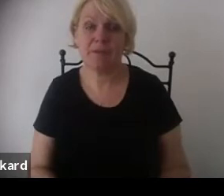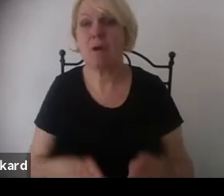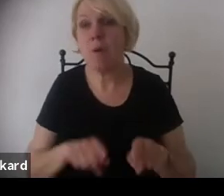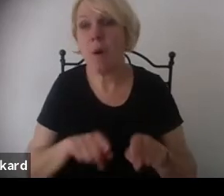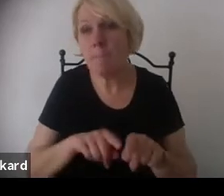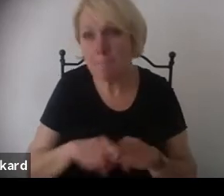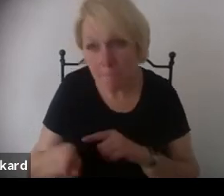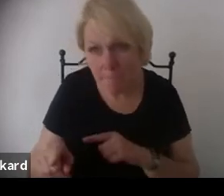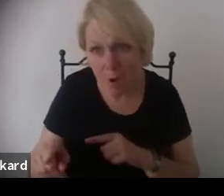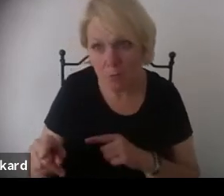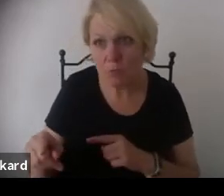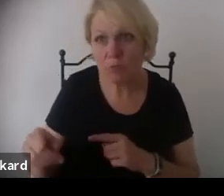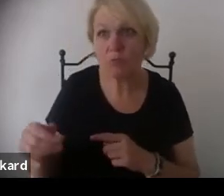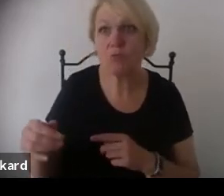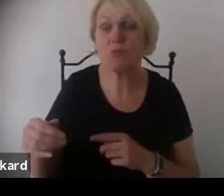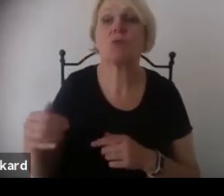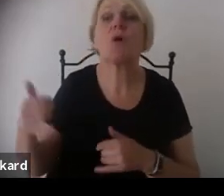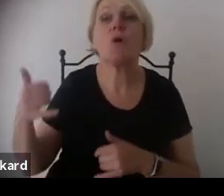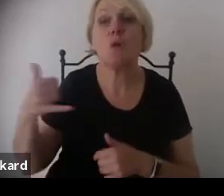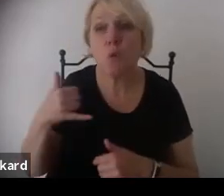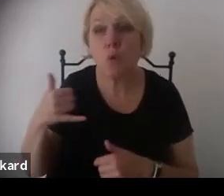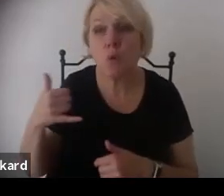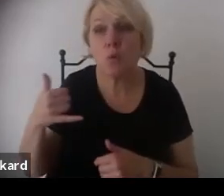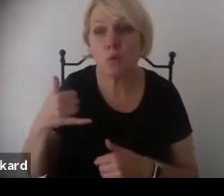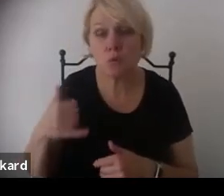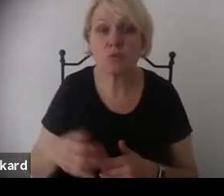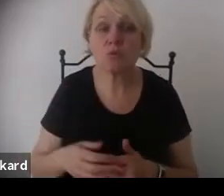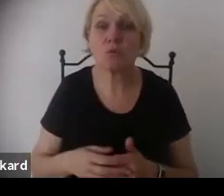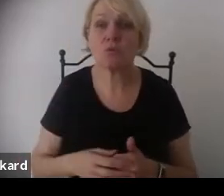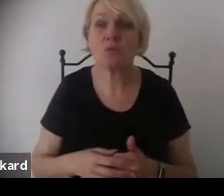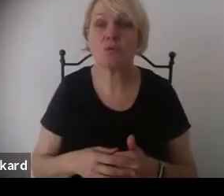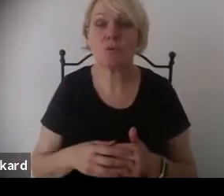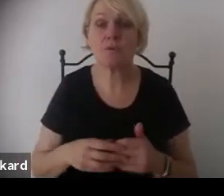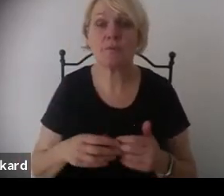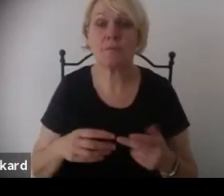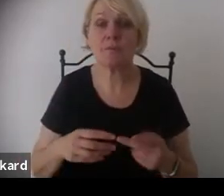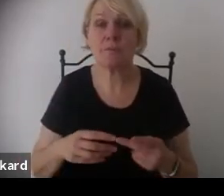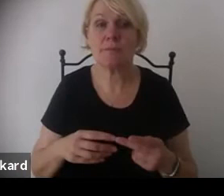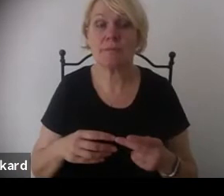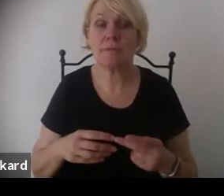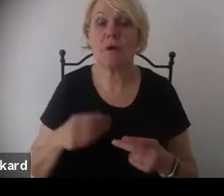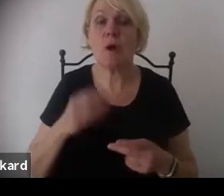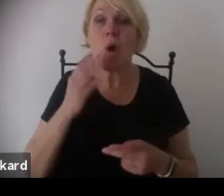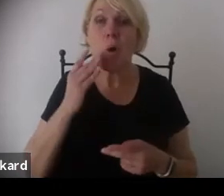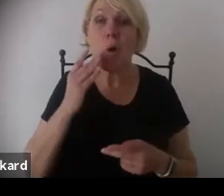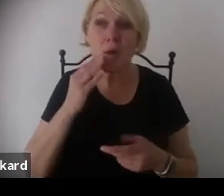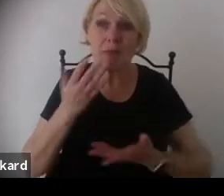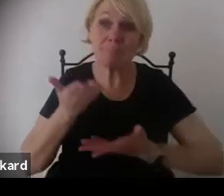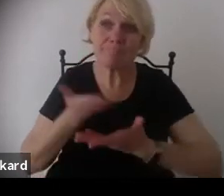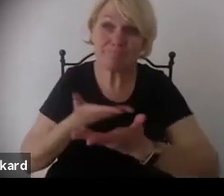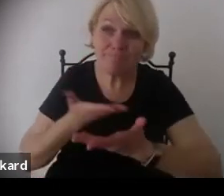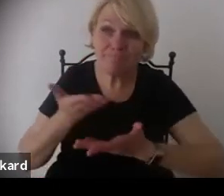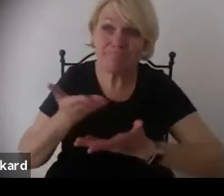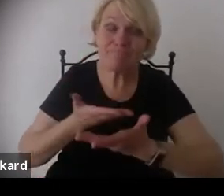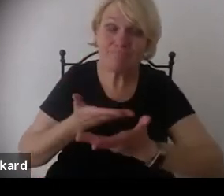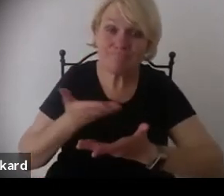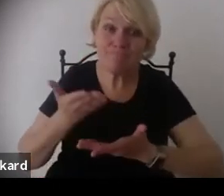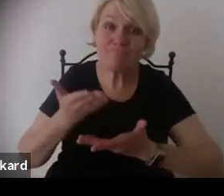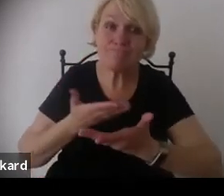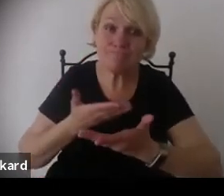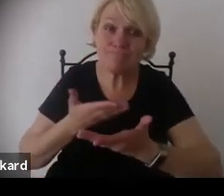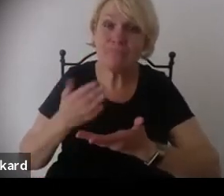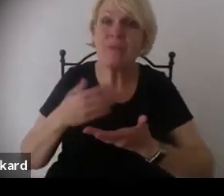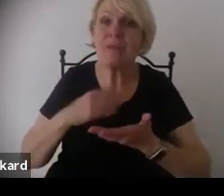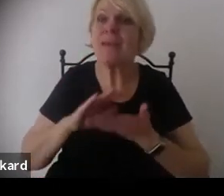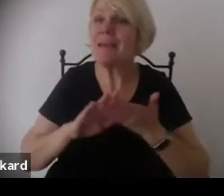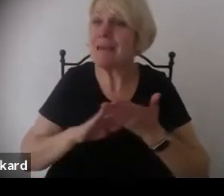that we get when we've talked through with the caller, often it involves a